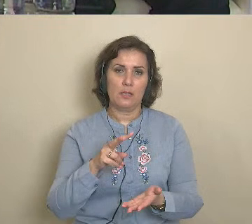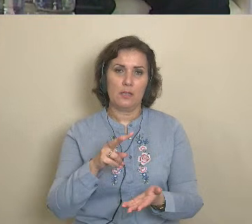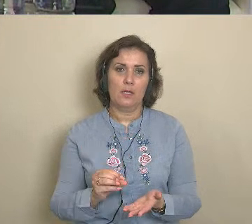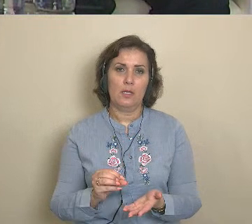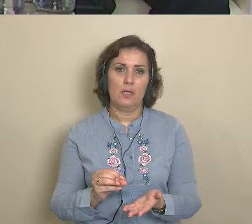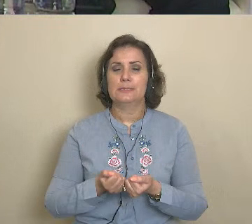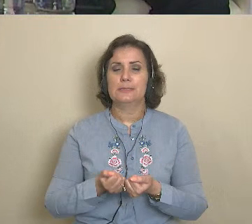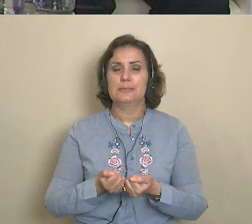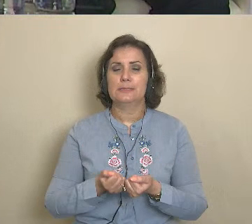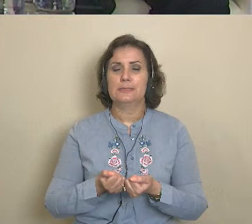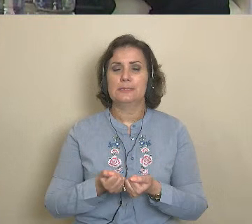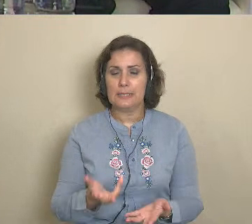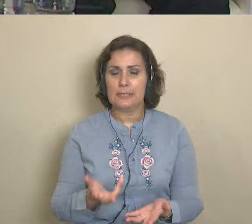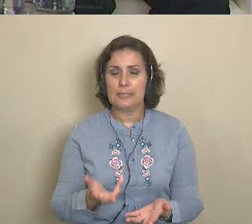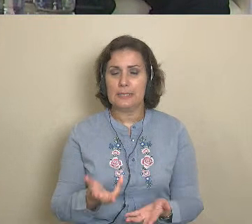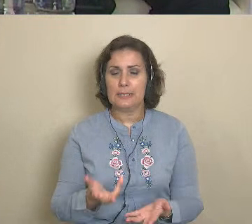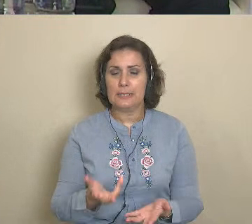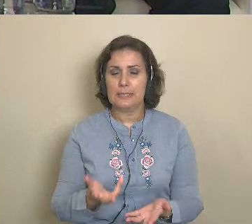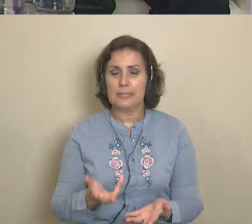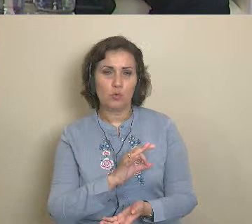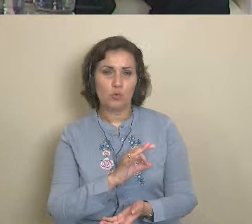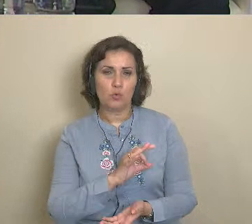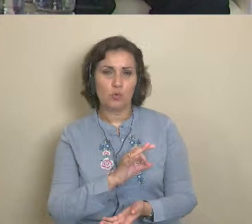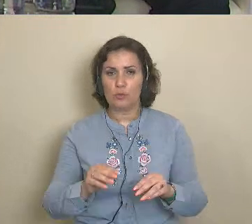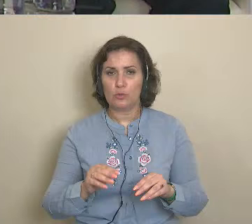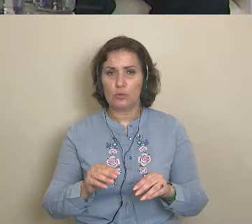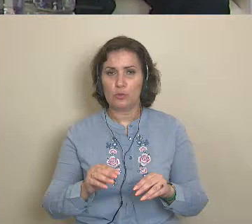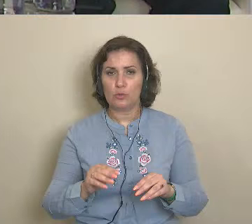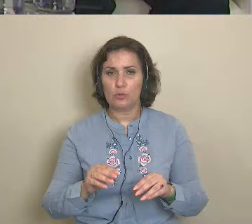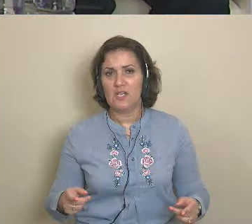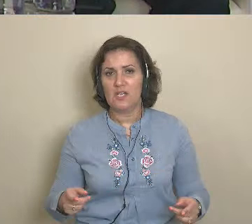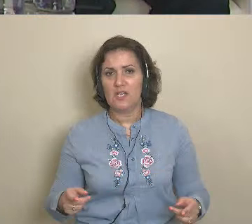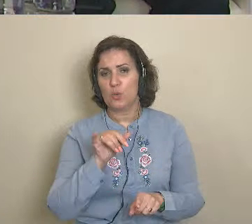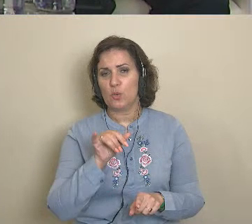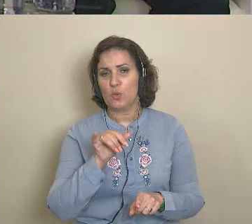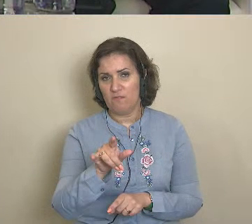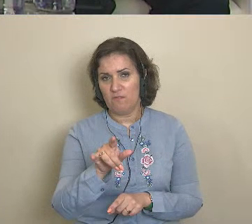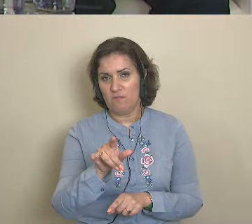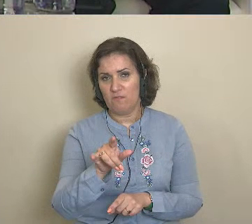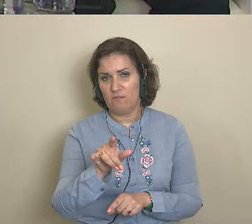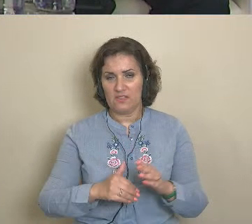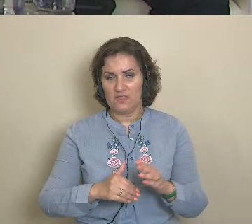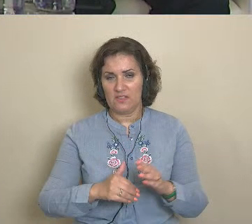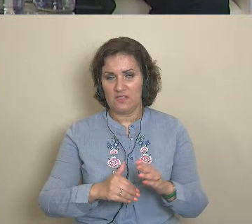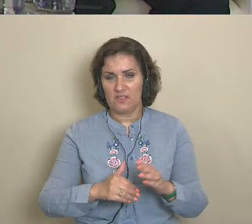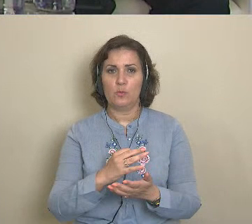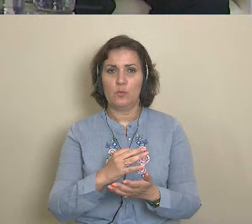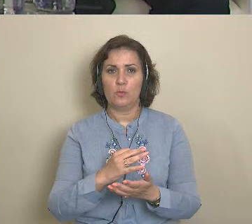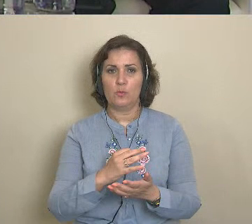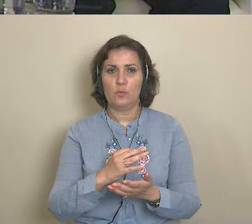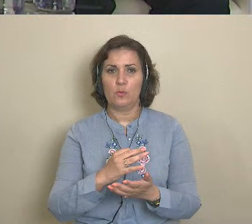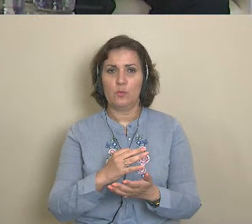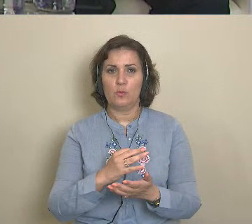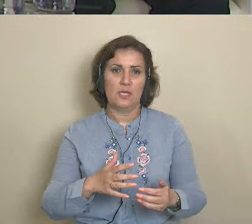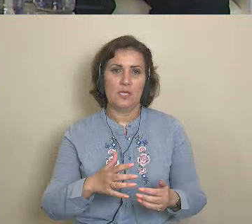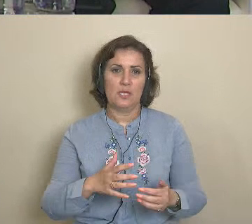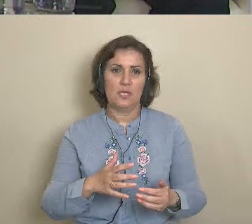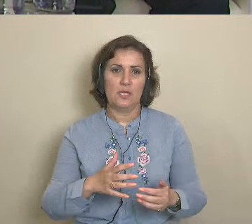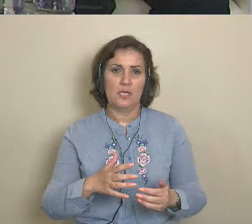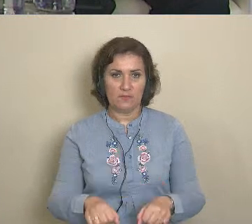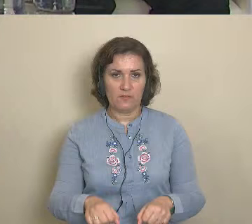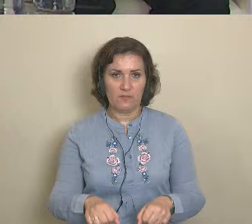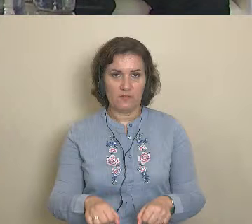that. I think maybe jointly with you, but it is Ministry of Healthcare that should develop respective protocols. They